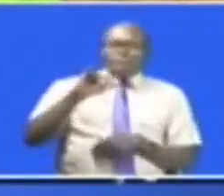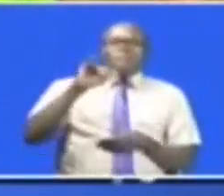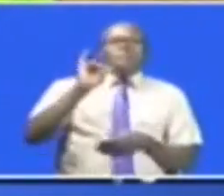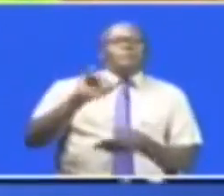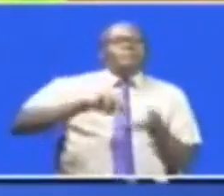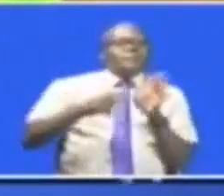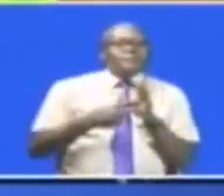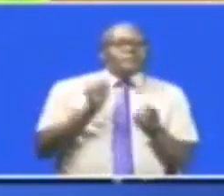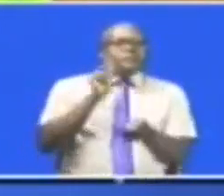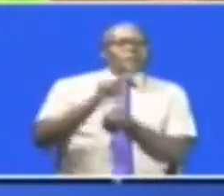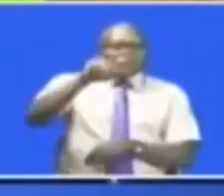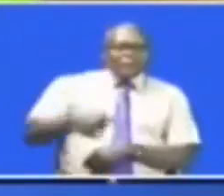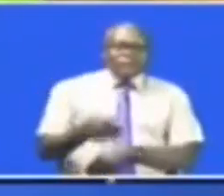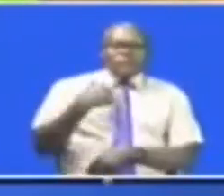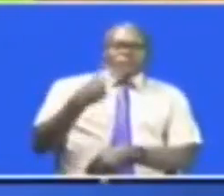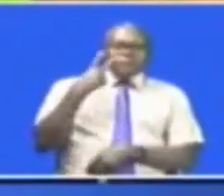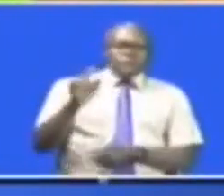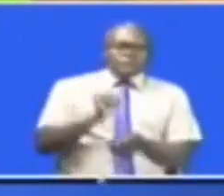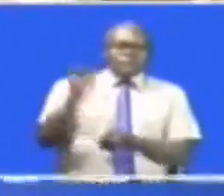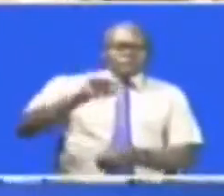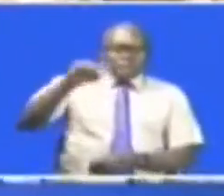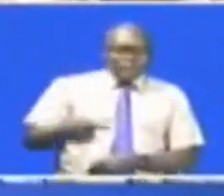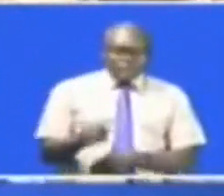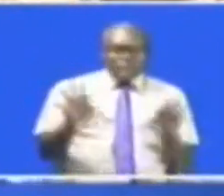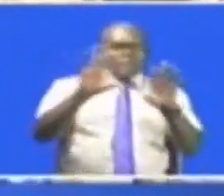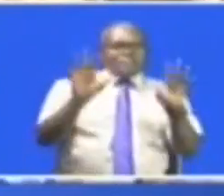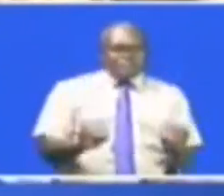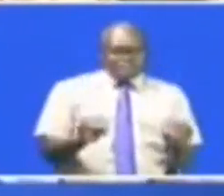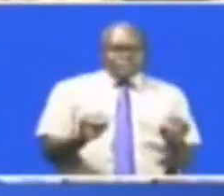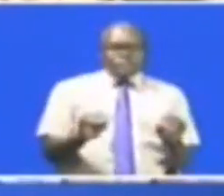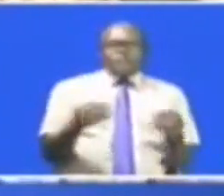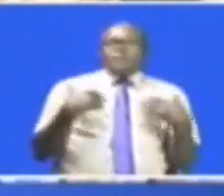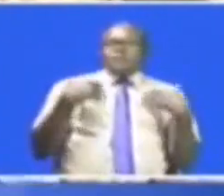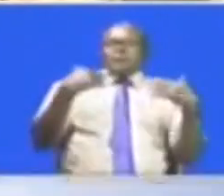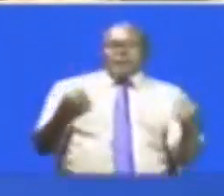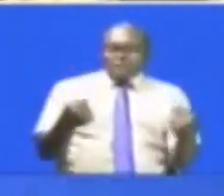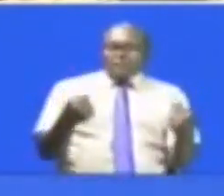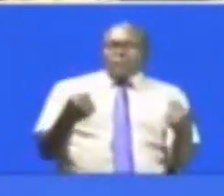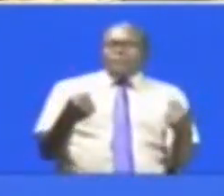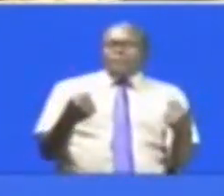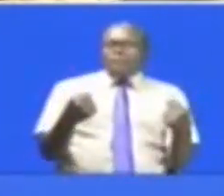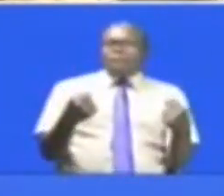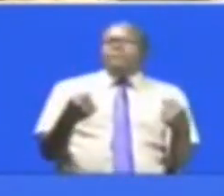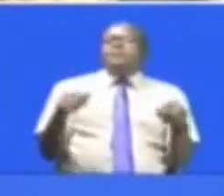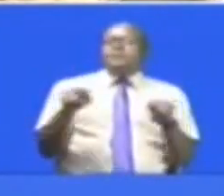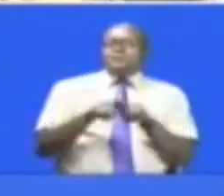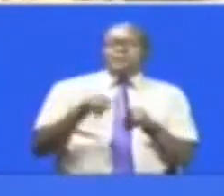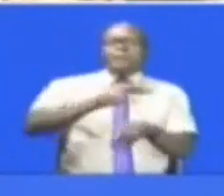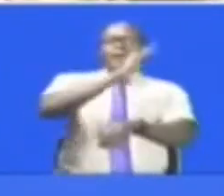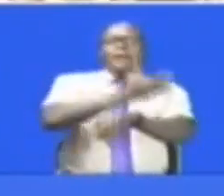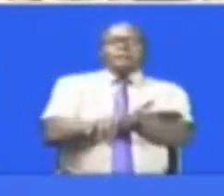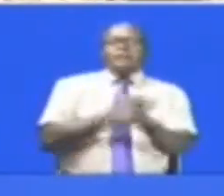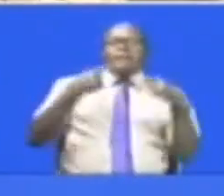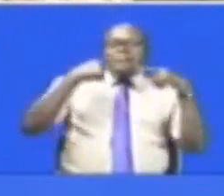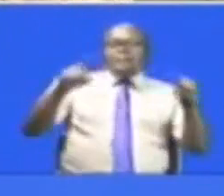is 12,000. We want to see the 15% budget to health as per the Abuja declaration